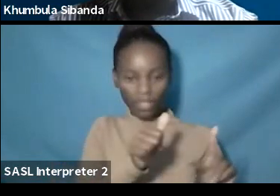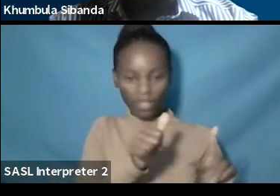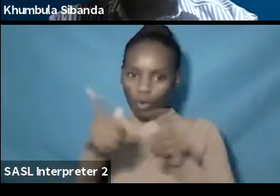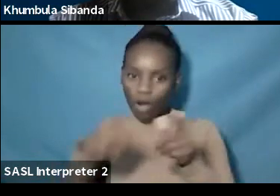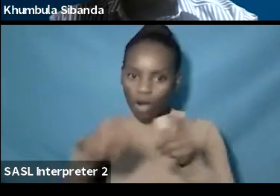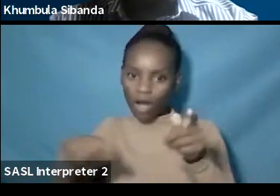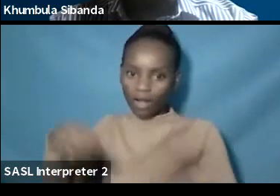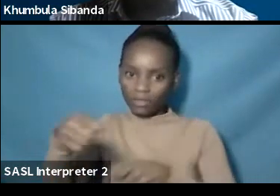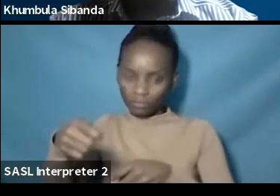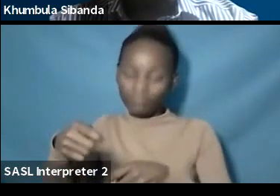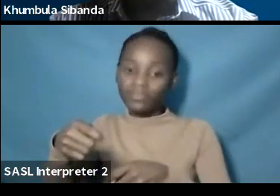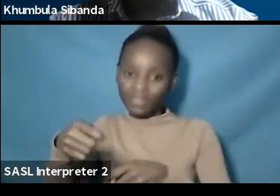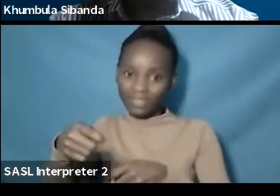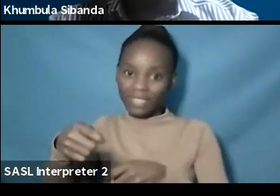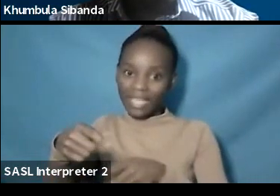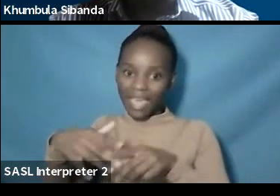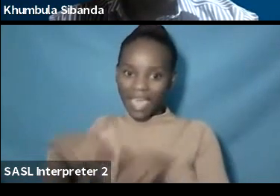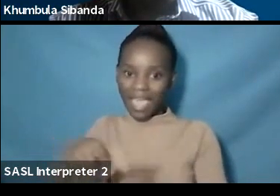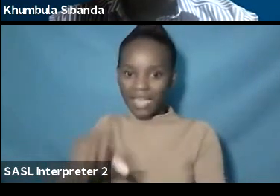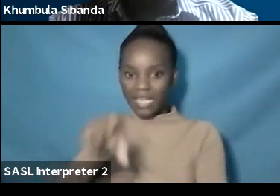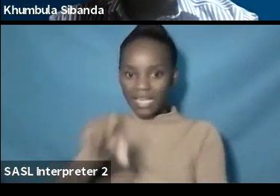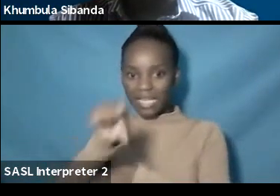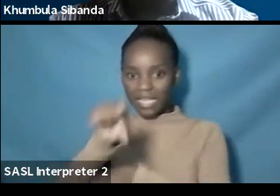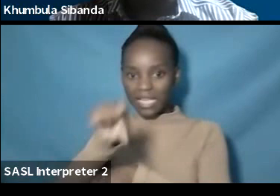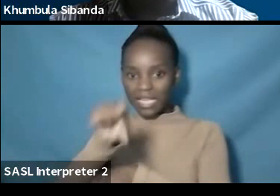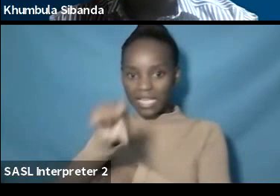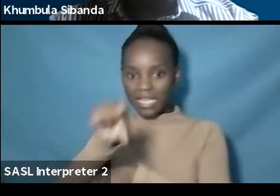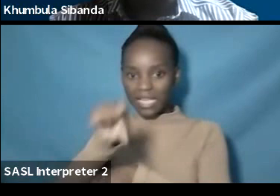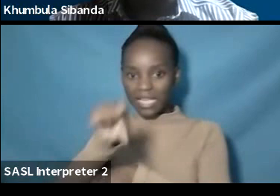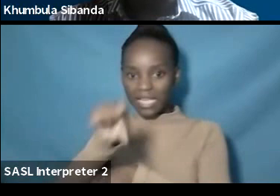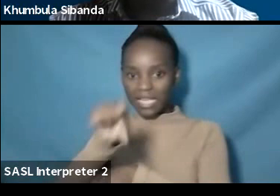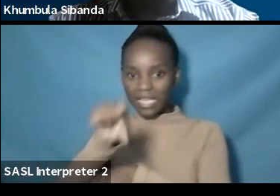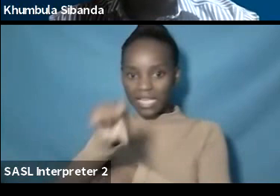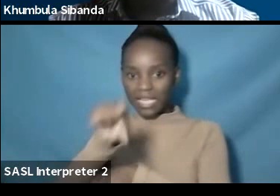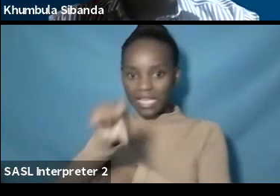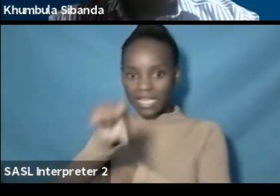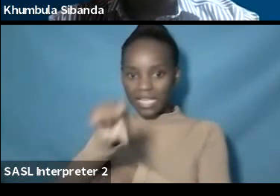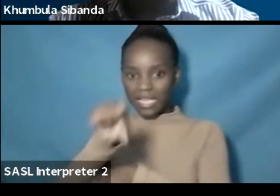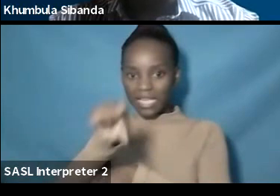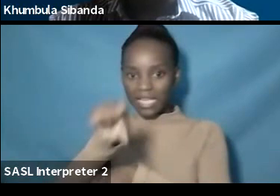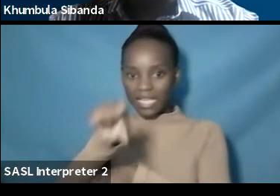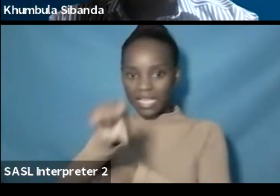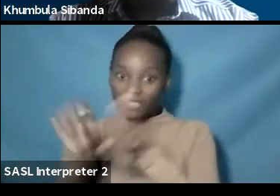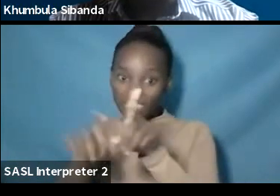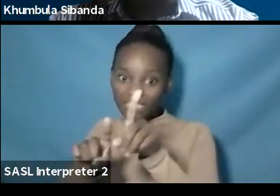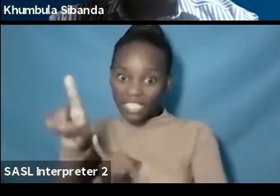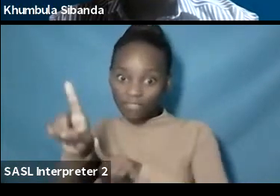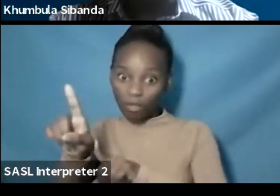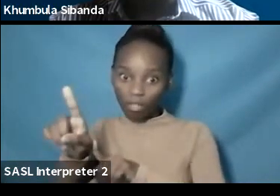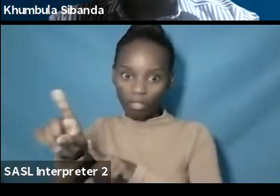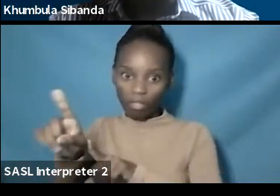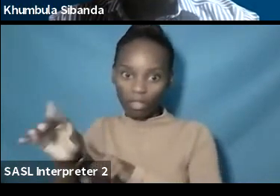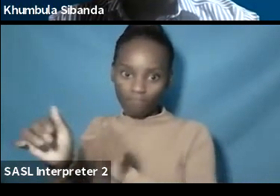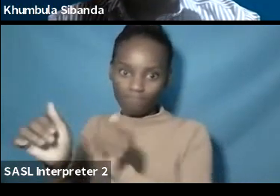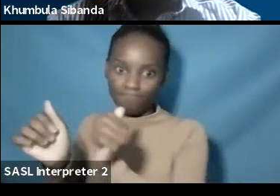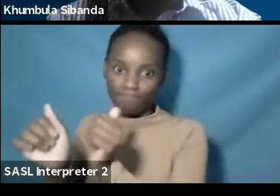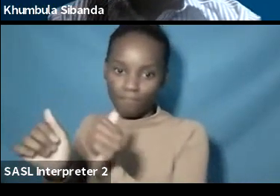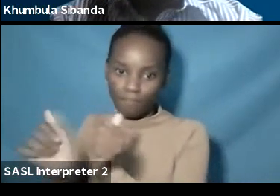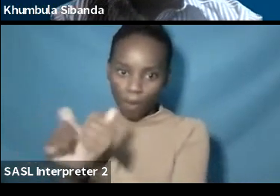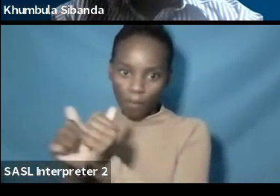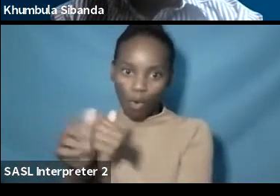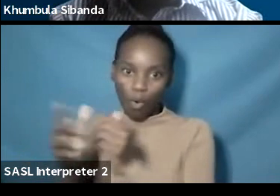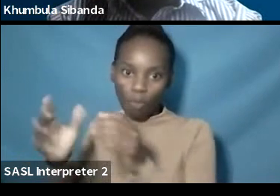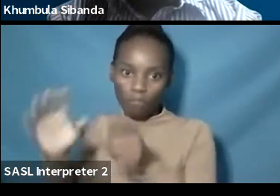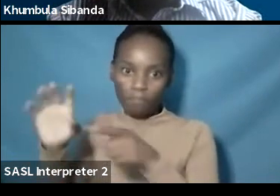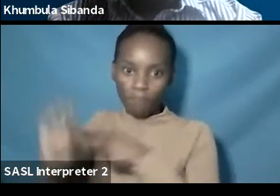seizures results in which results in successful prosecution? What percentage of custom stops and